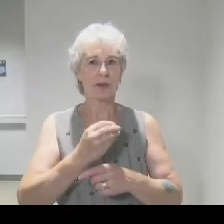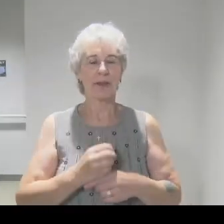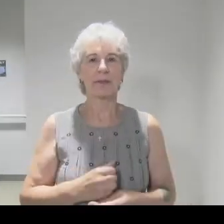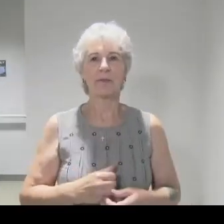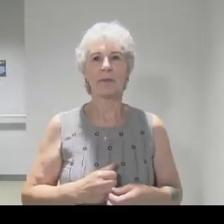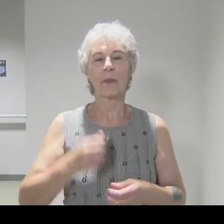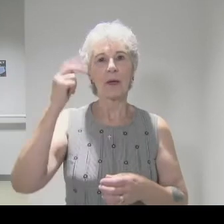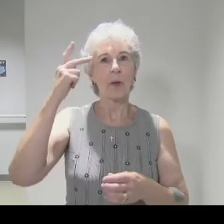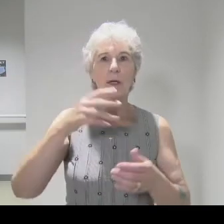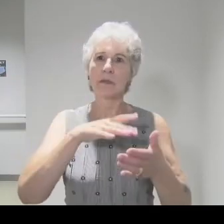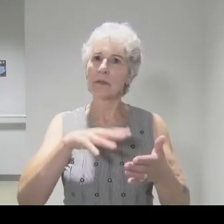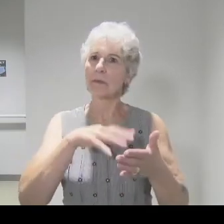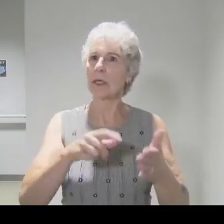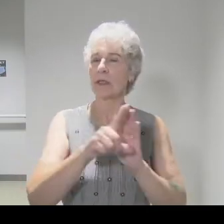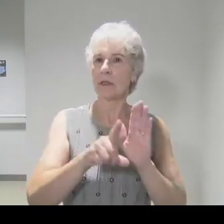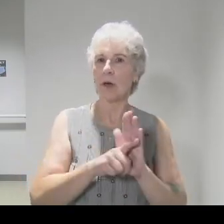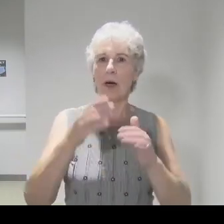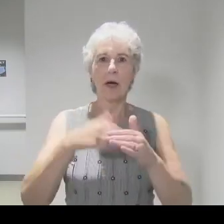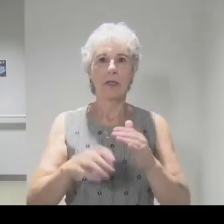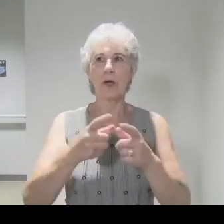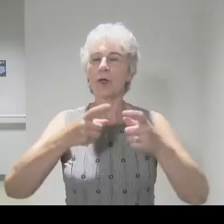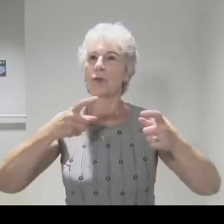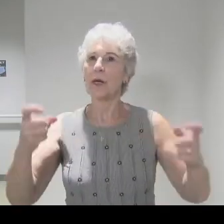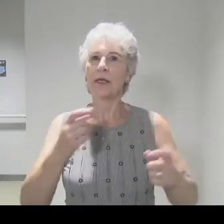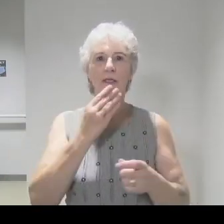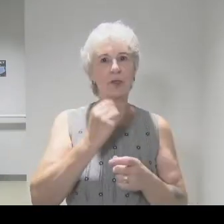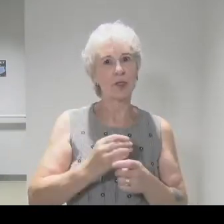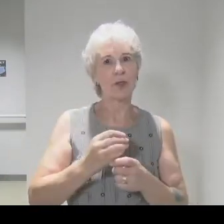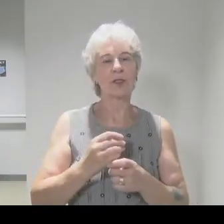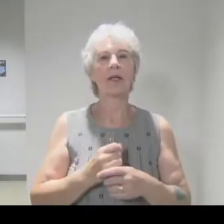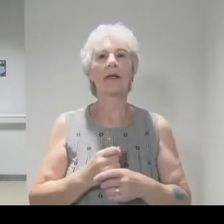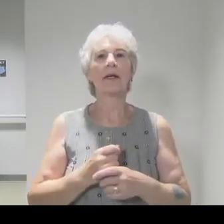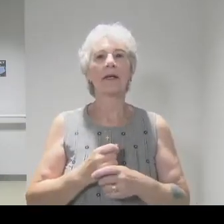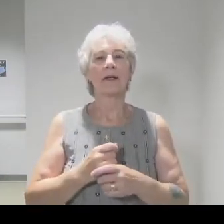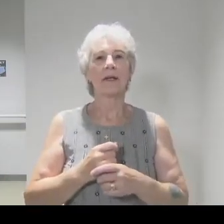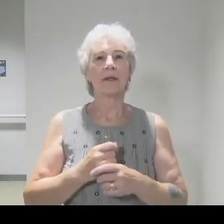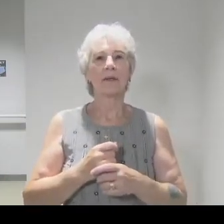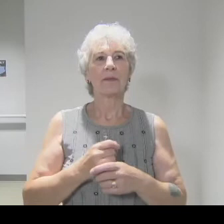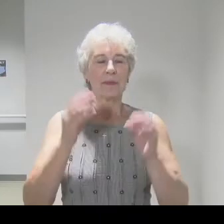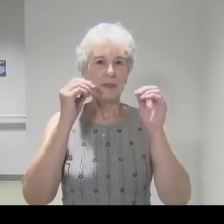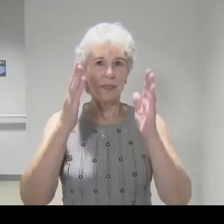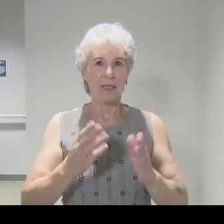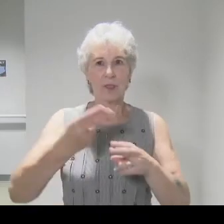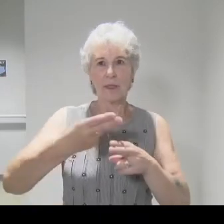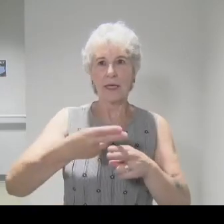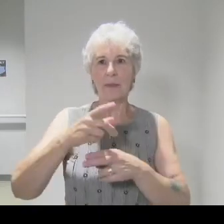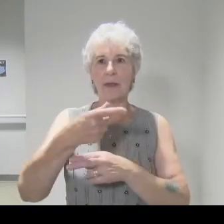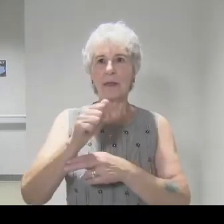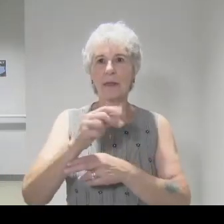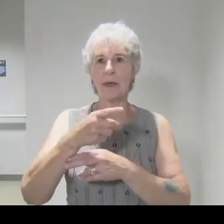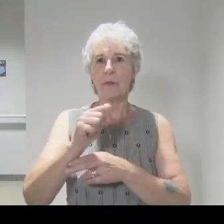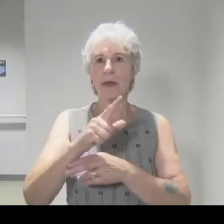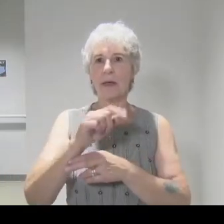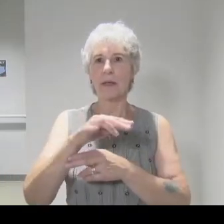Paul studied the law under the greatest Jewish rabbi of the time named Gamaliel. Paul was a Pharisee,